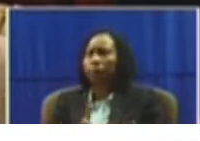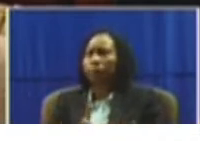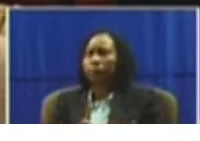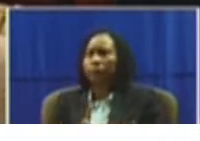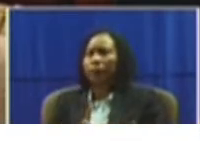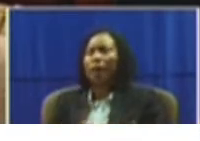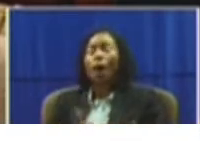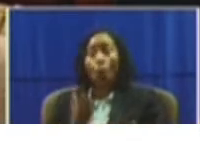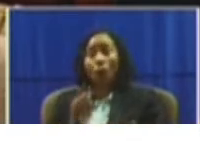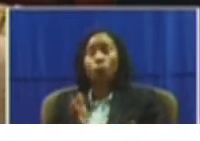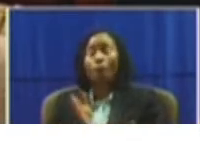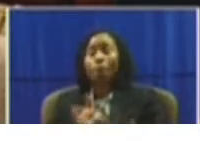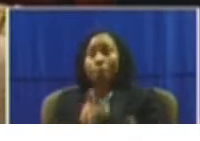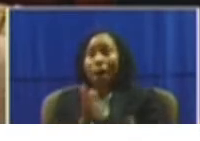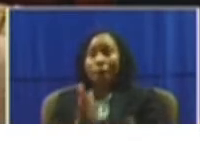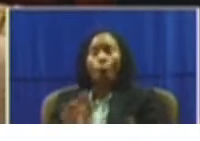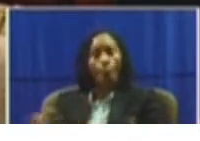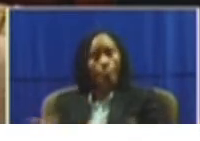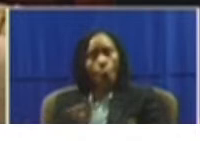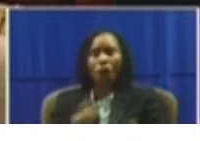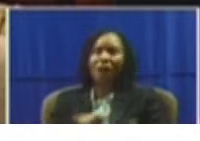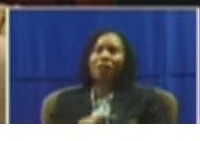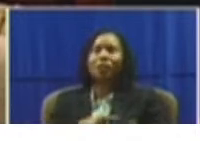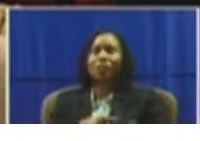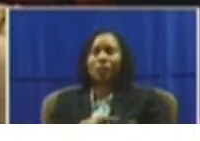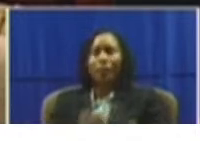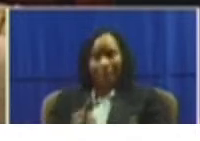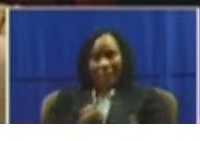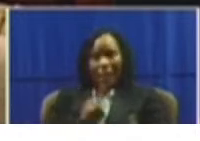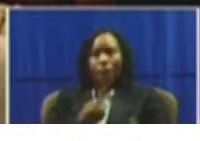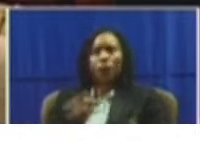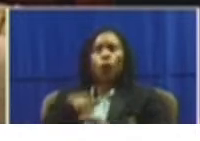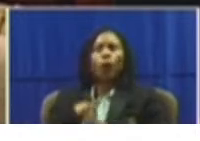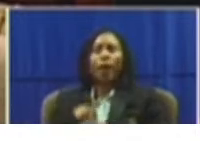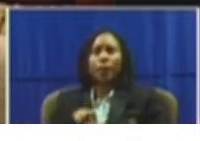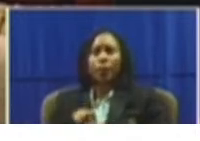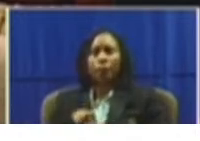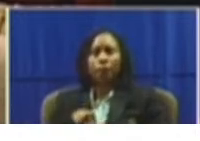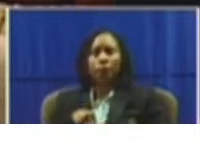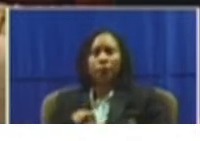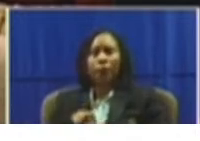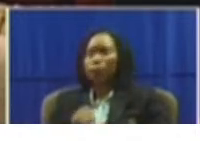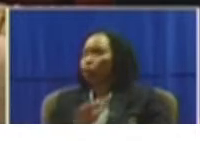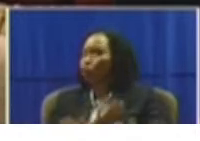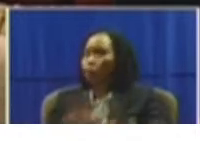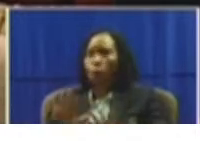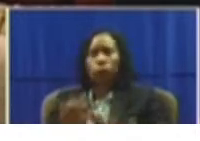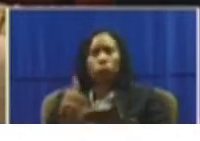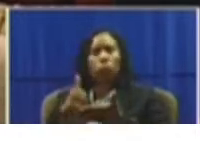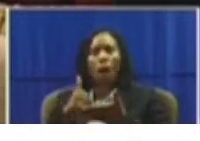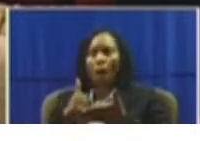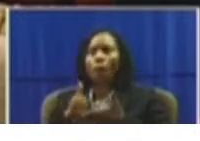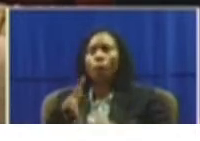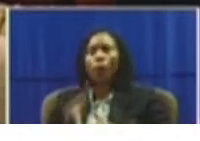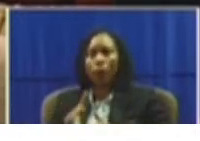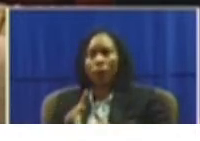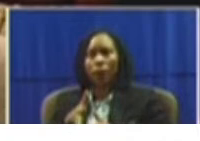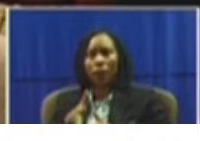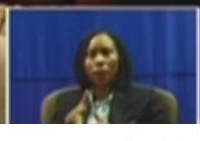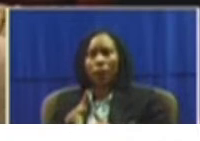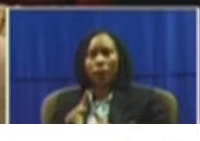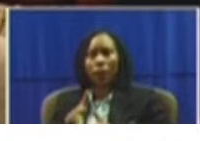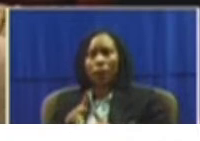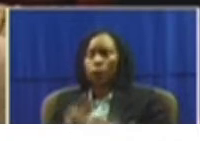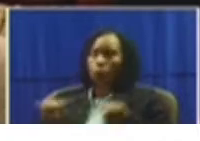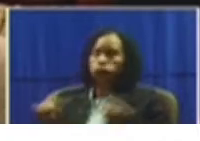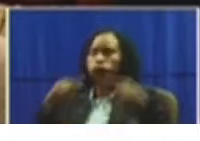And I want to make a plea to all of us, myself included, that it's not going to help us to be combative when we deal with